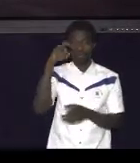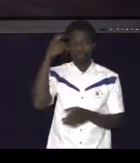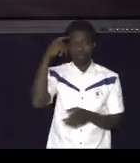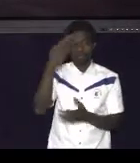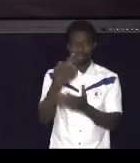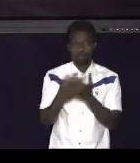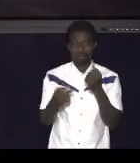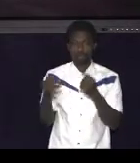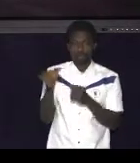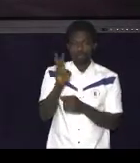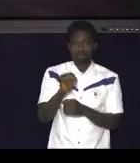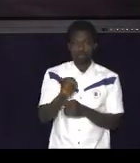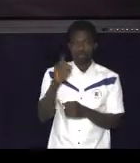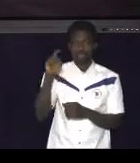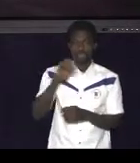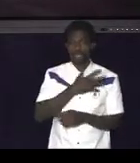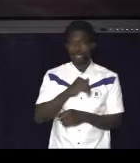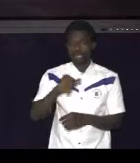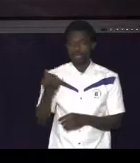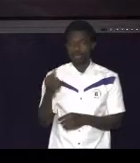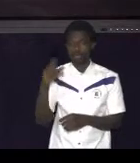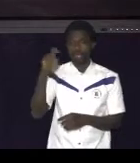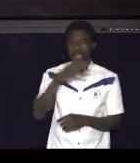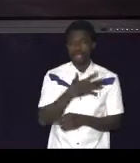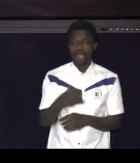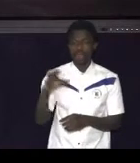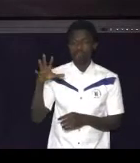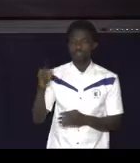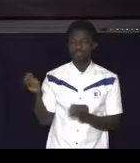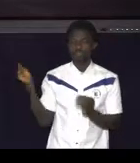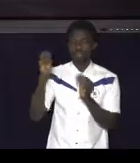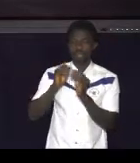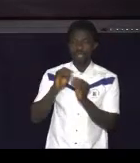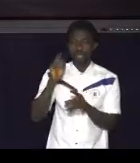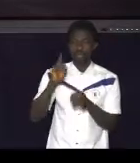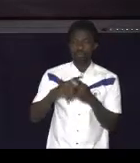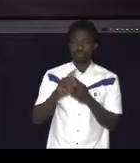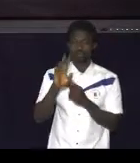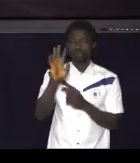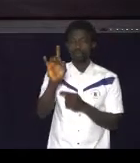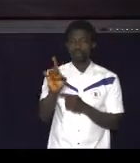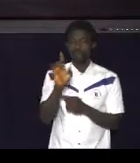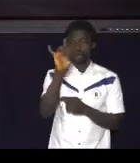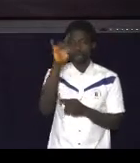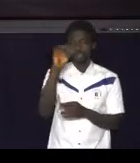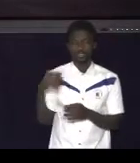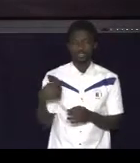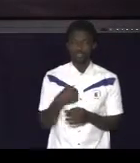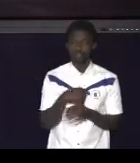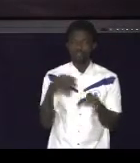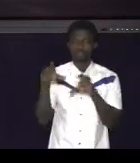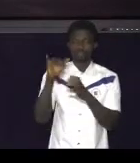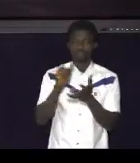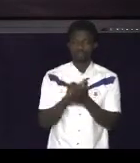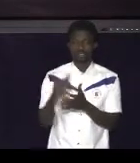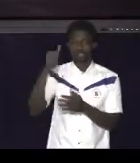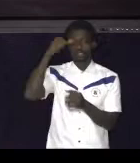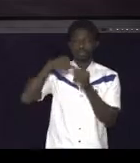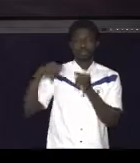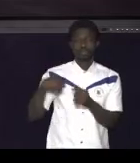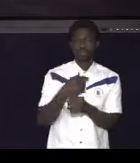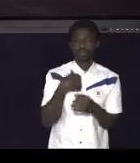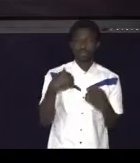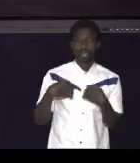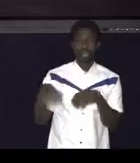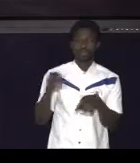So X and another X and 50, everything must add up to 180. Now we treat this as an equation, and you remember that we have done